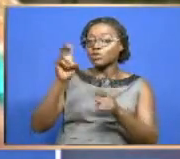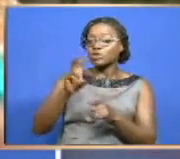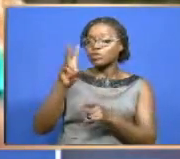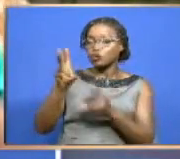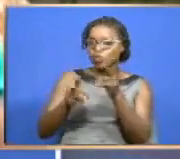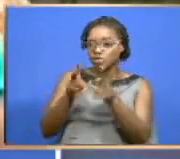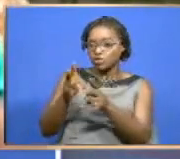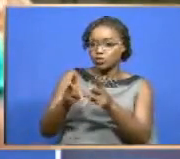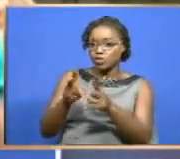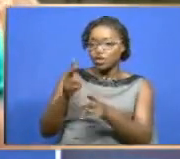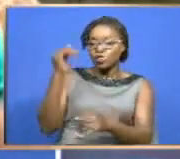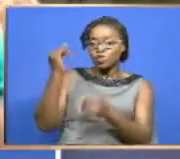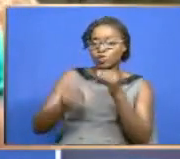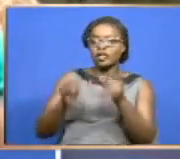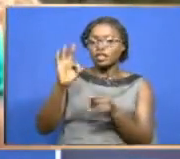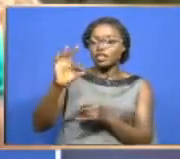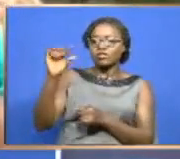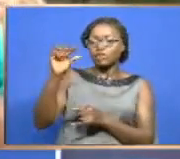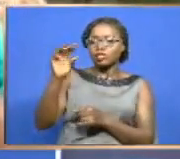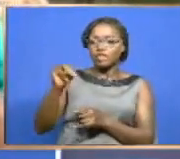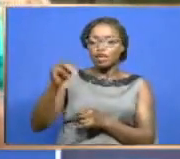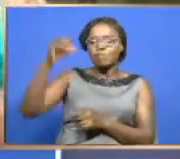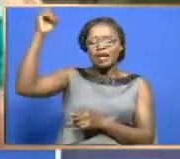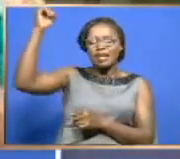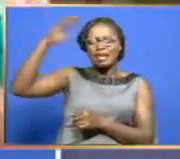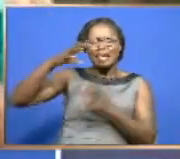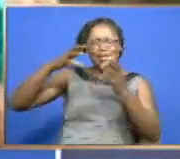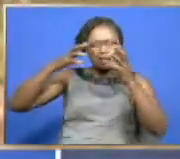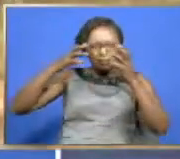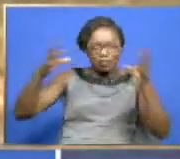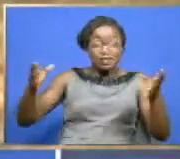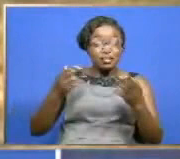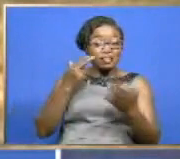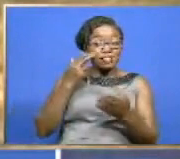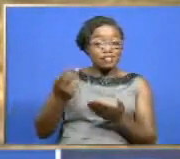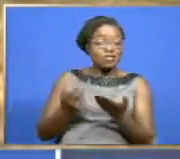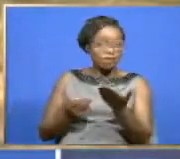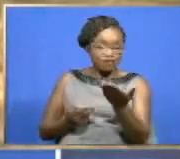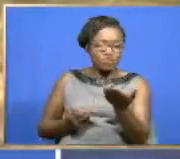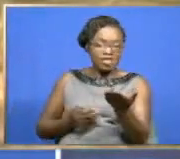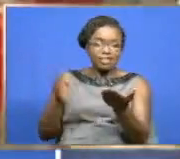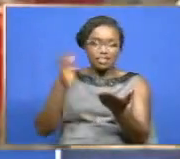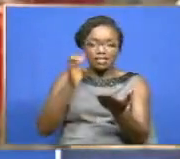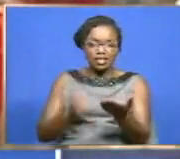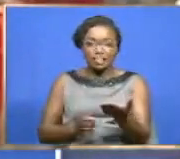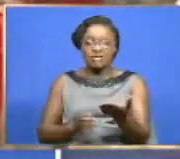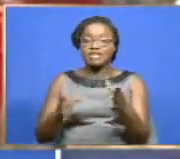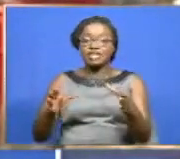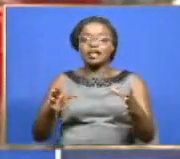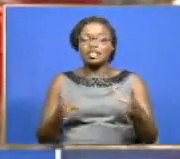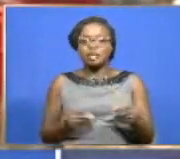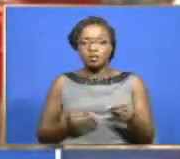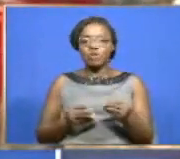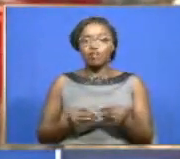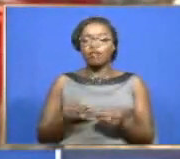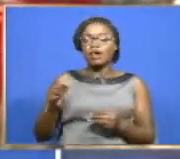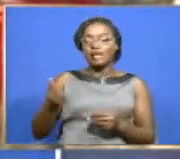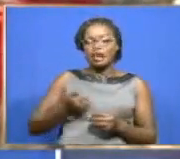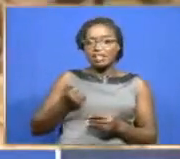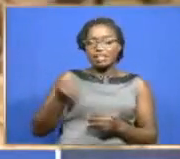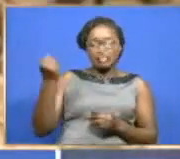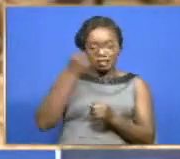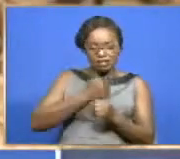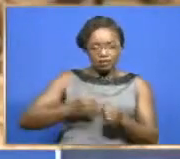ukeketaji Kenya tumeanza kuona mwangaza mkubwa sana. The elders are calling for acceptance of uncircumcised girls by the